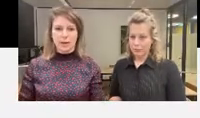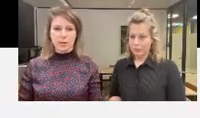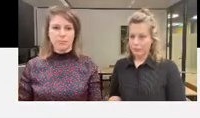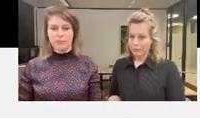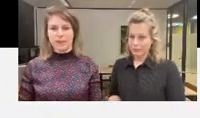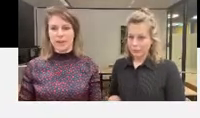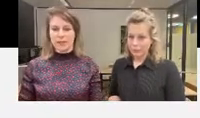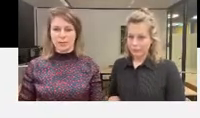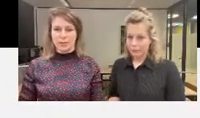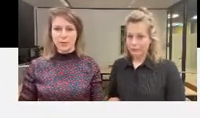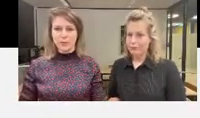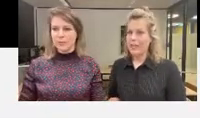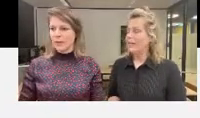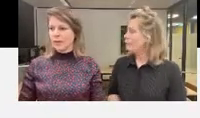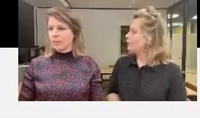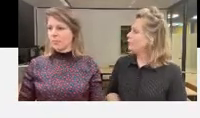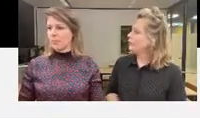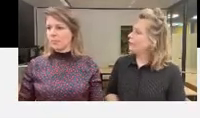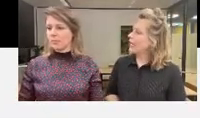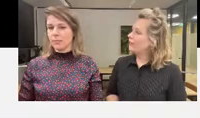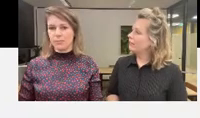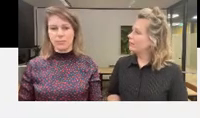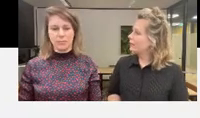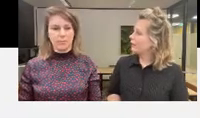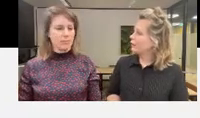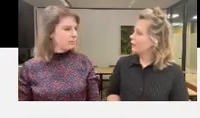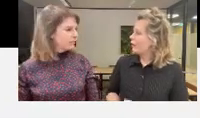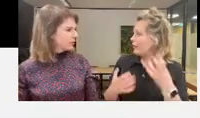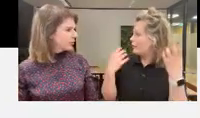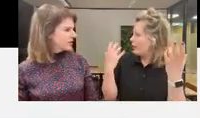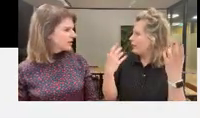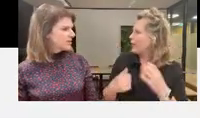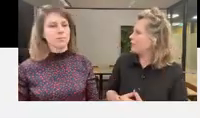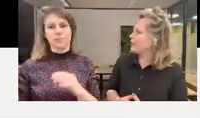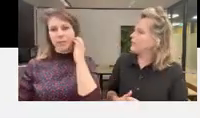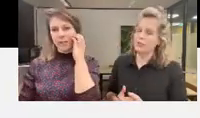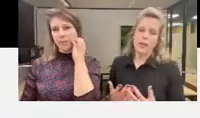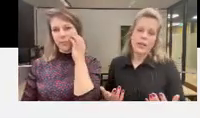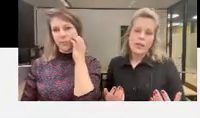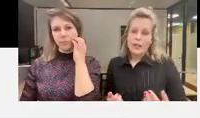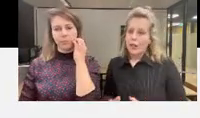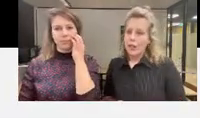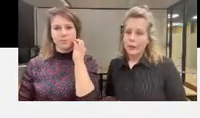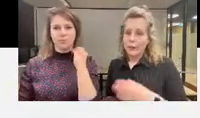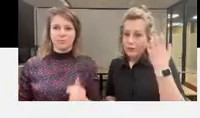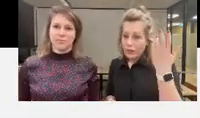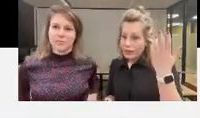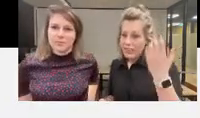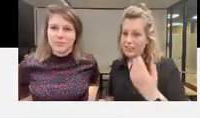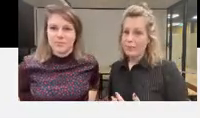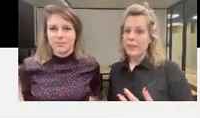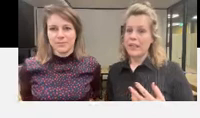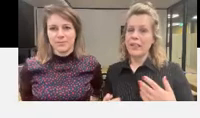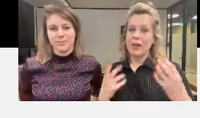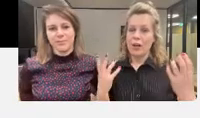we get it to you. Yeah, even if you have any questions, yes, or you want to